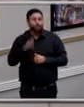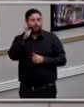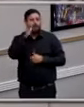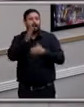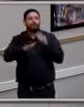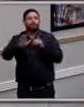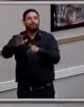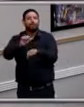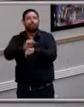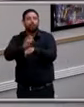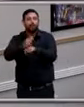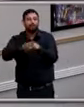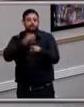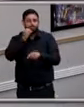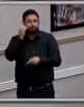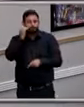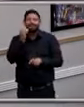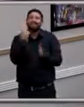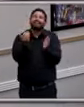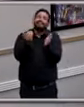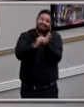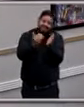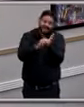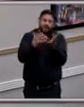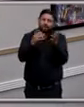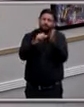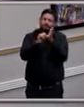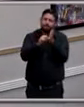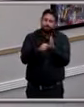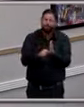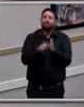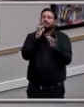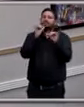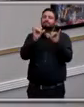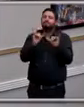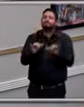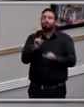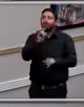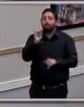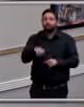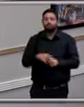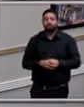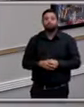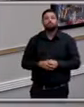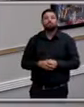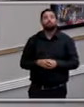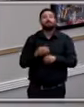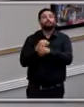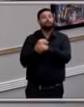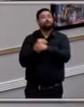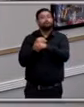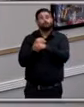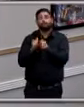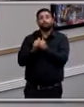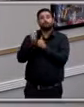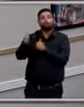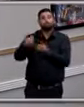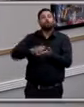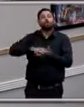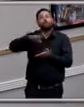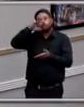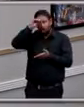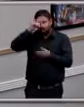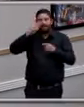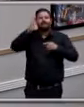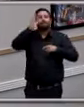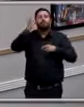Again, I just want to reiterate, we're getting a lot of the same repeat questions, that virtual learning will be available for